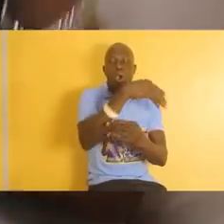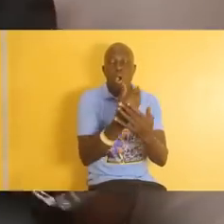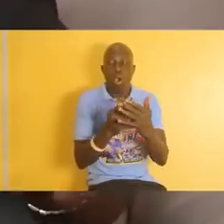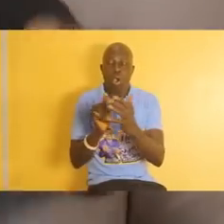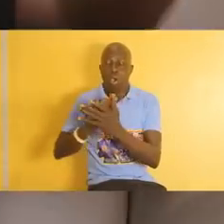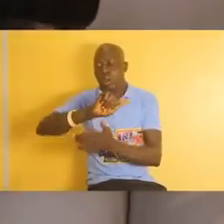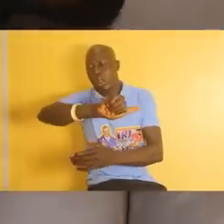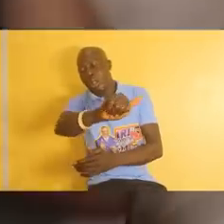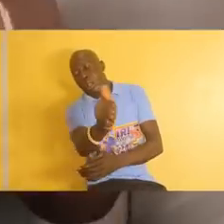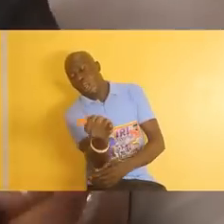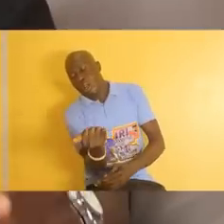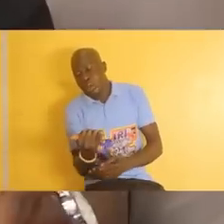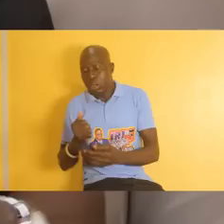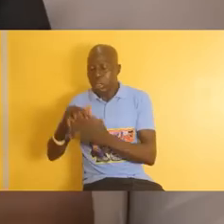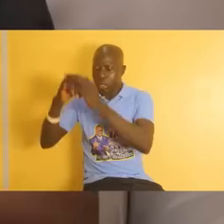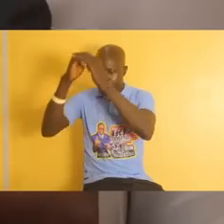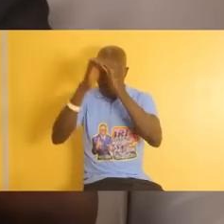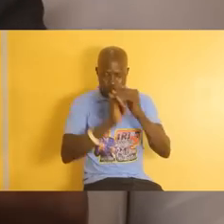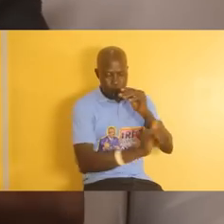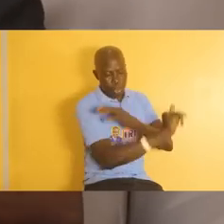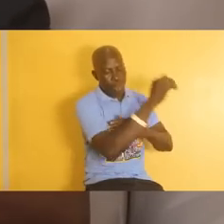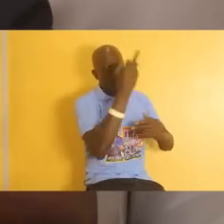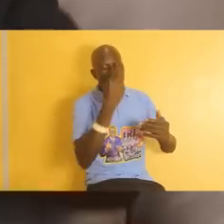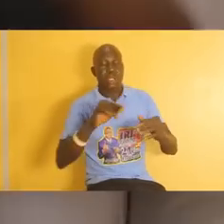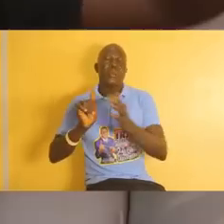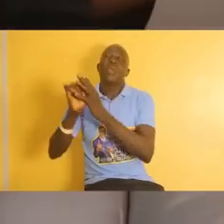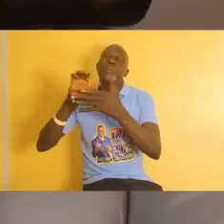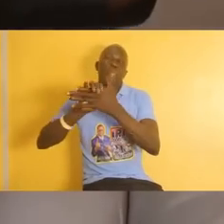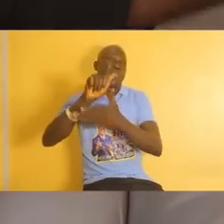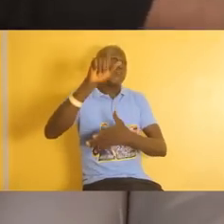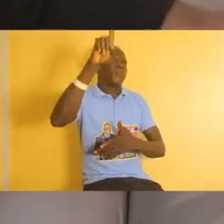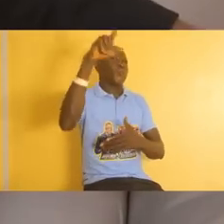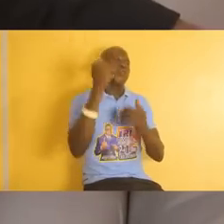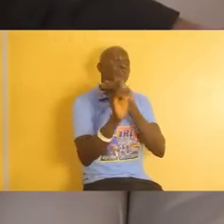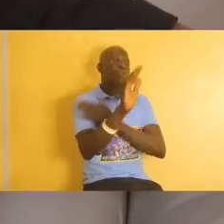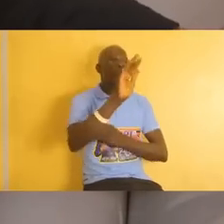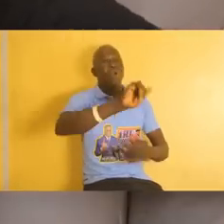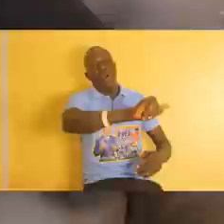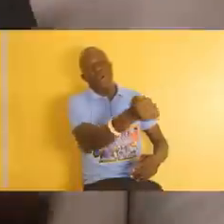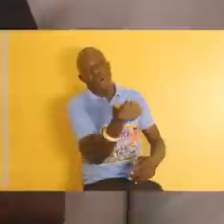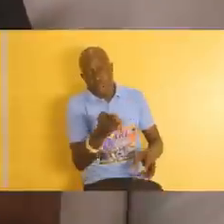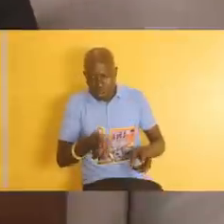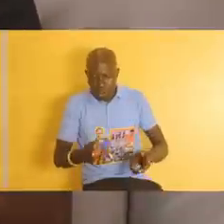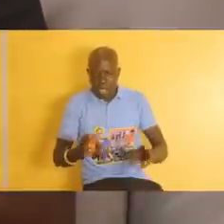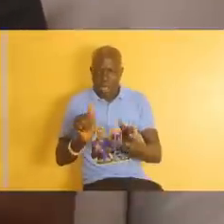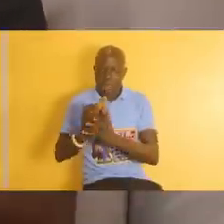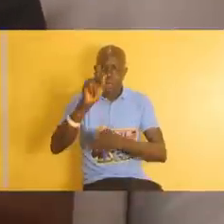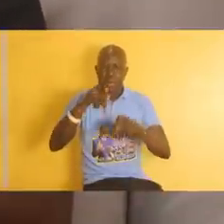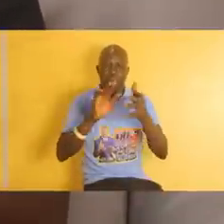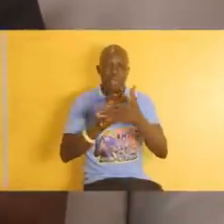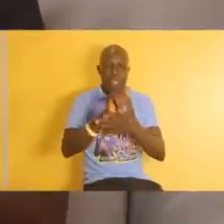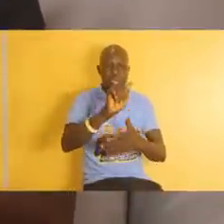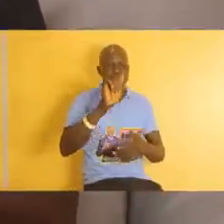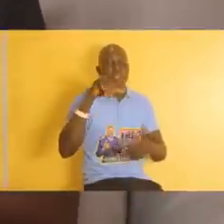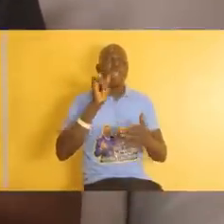elese agbalaye mo pe Olorun ni Olorun. Traditionals also believe that you are God. Ona ti kaluku gba mo lo yato. Which of all worship you